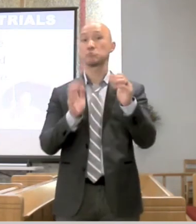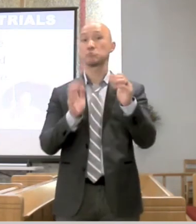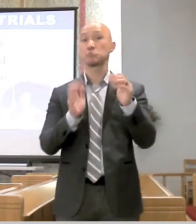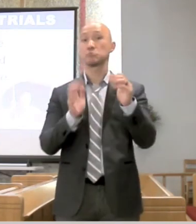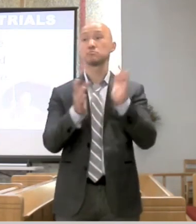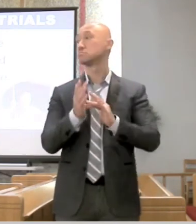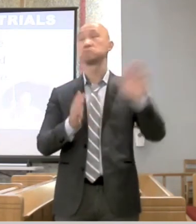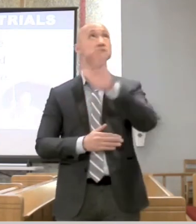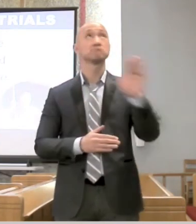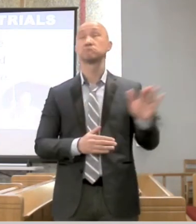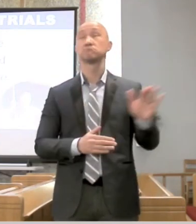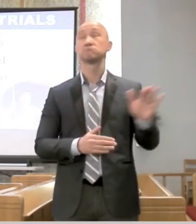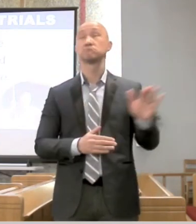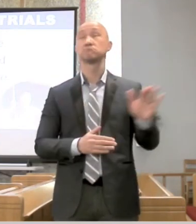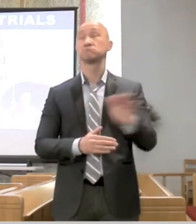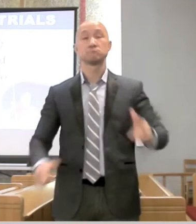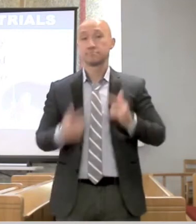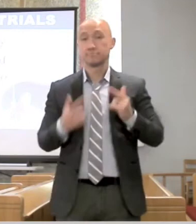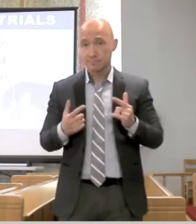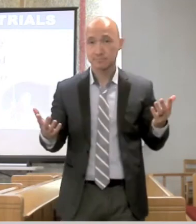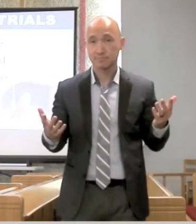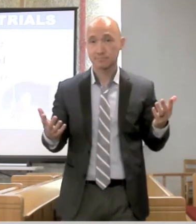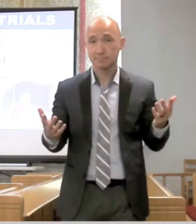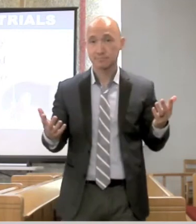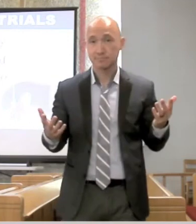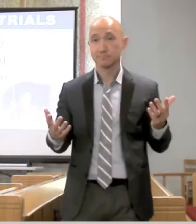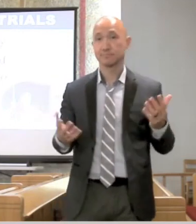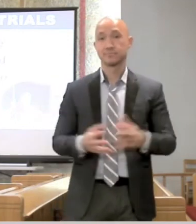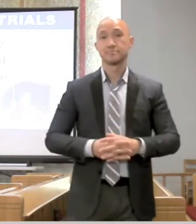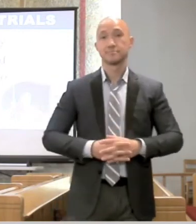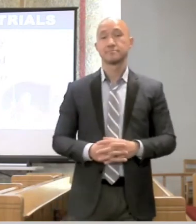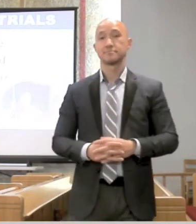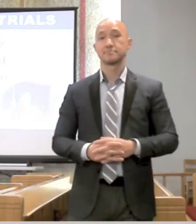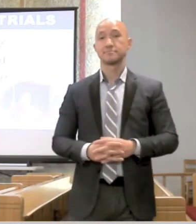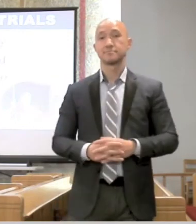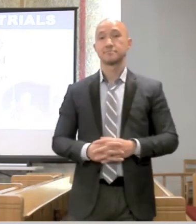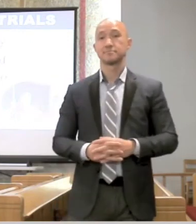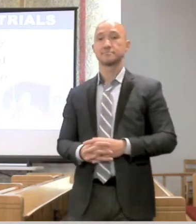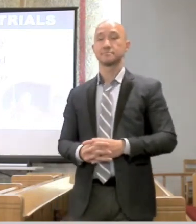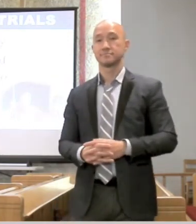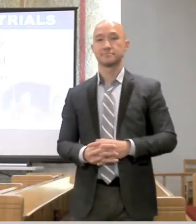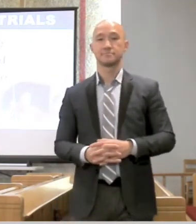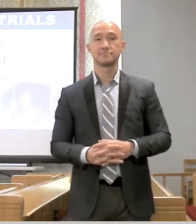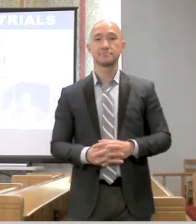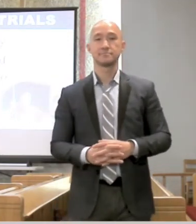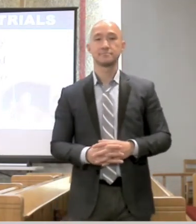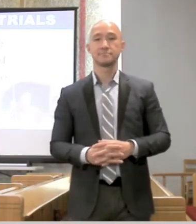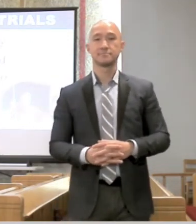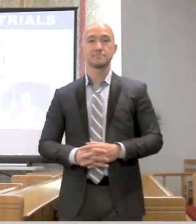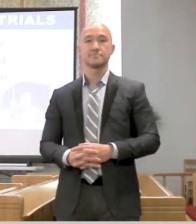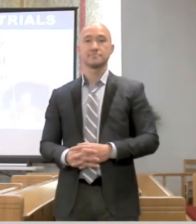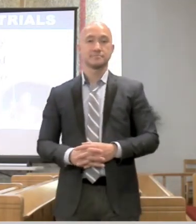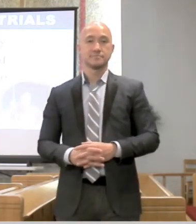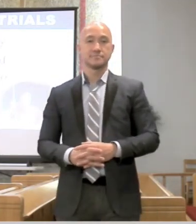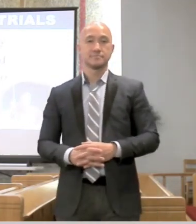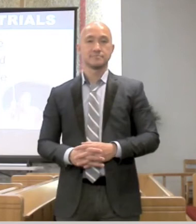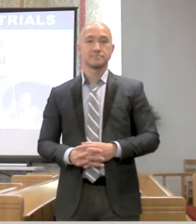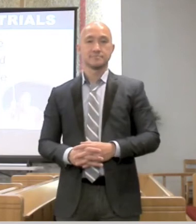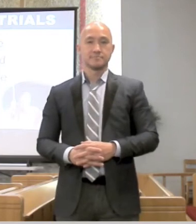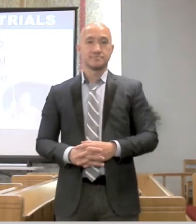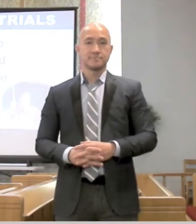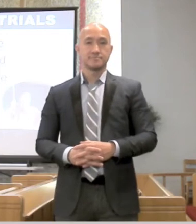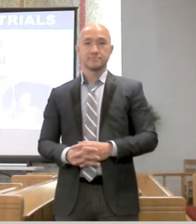want to ignore Jesus? Why would somebody want to pass him along or undo the things that he was trying to do? That